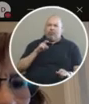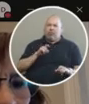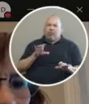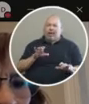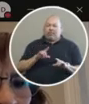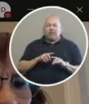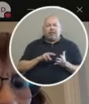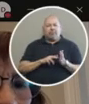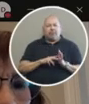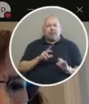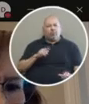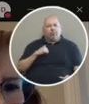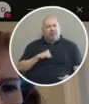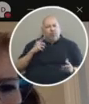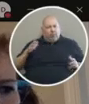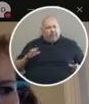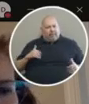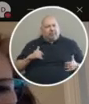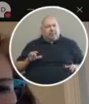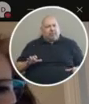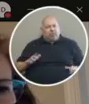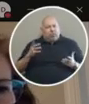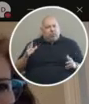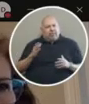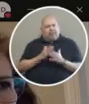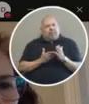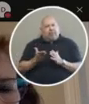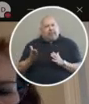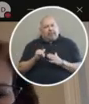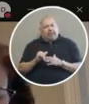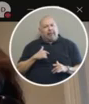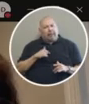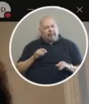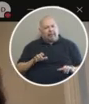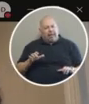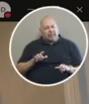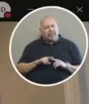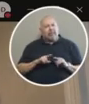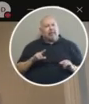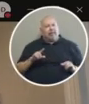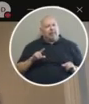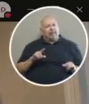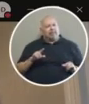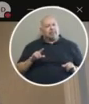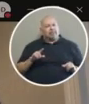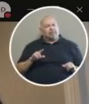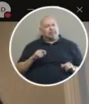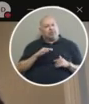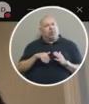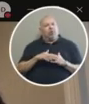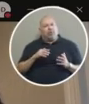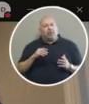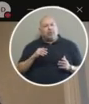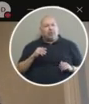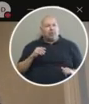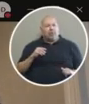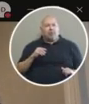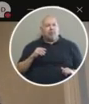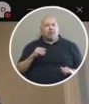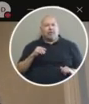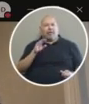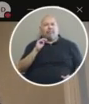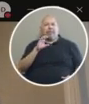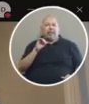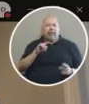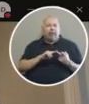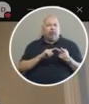action. I mean, as a matter of fact, we've already taken action. There's been things that have taken action, and all the MCAT facilities are closed.